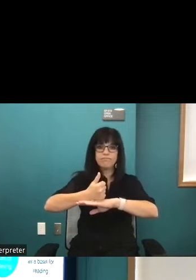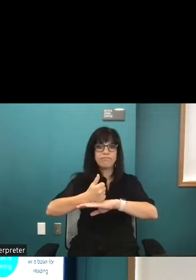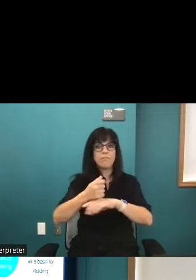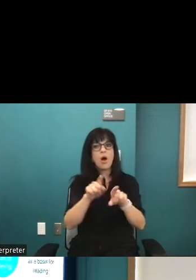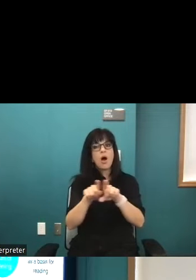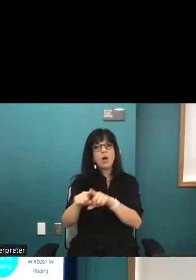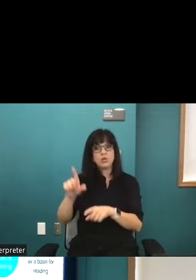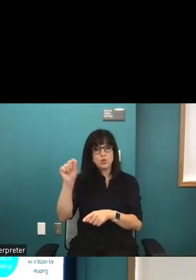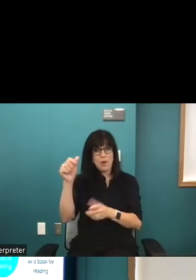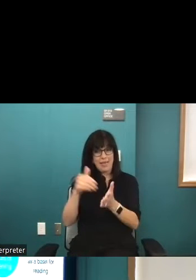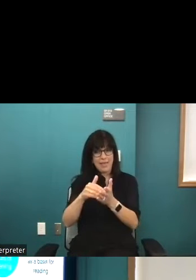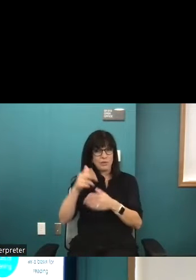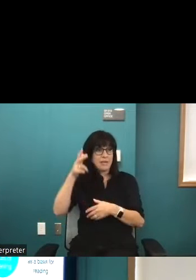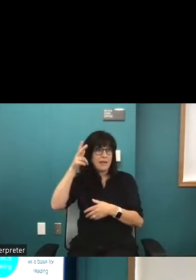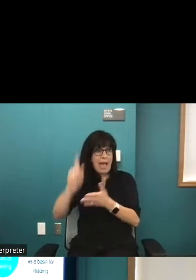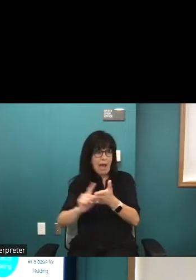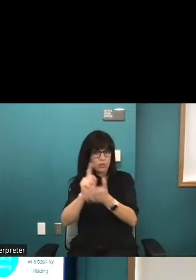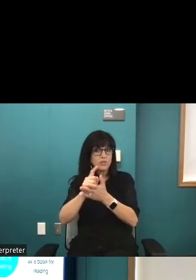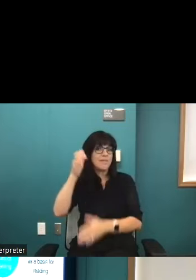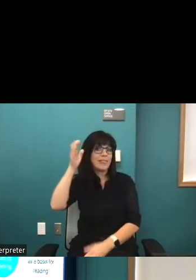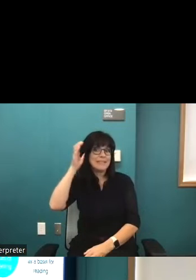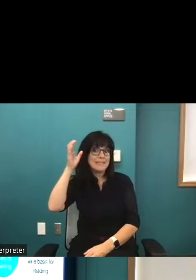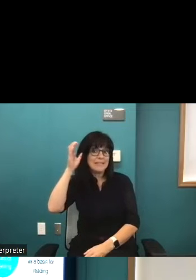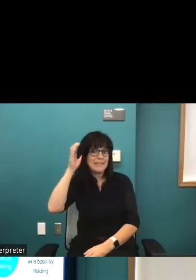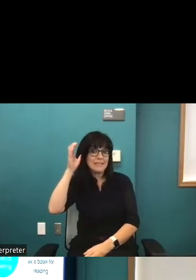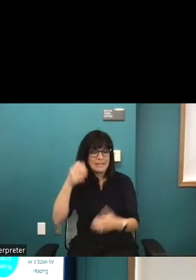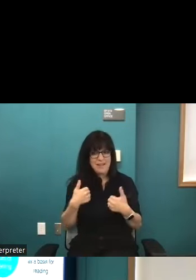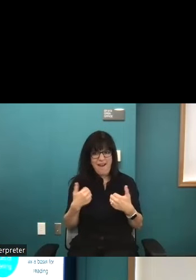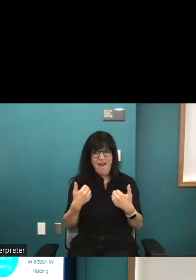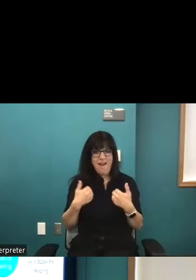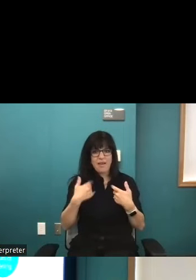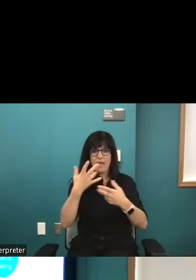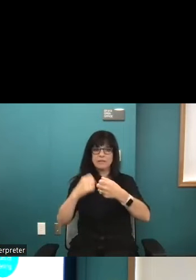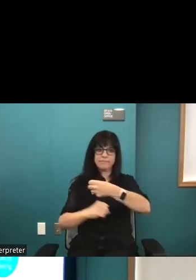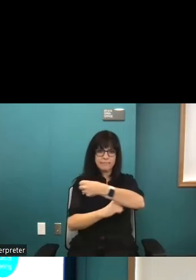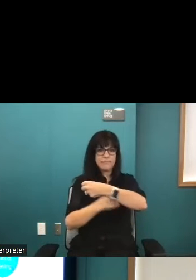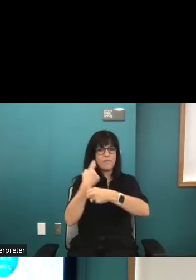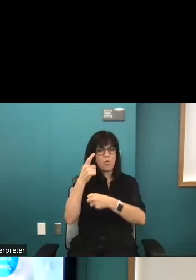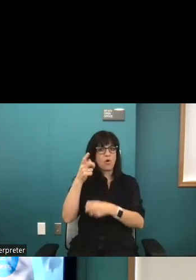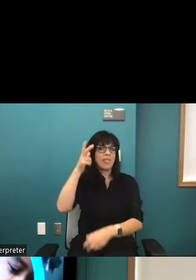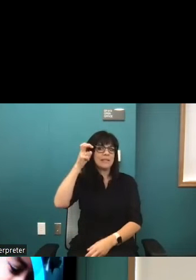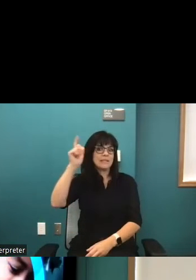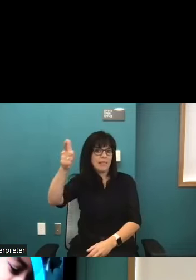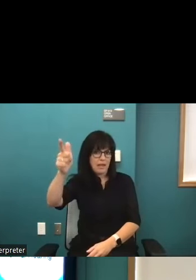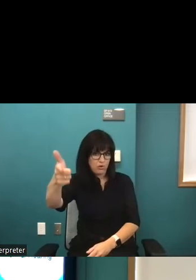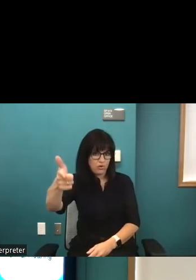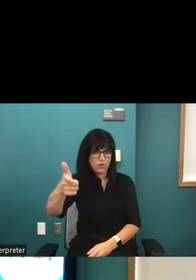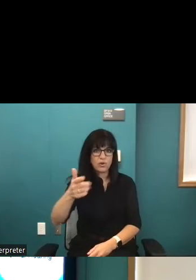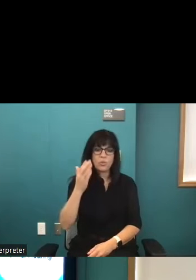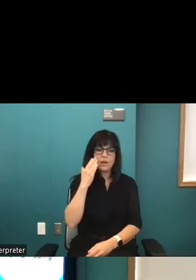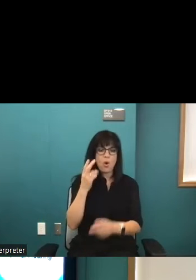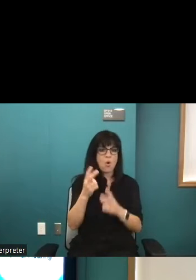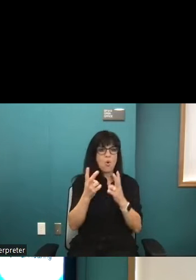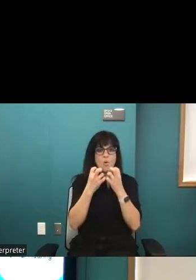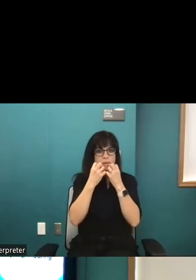also 20,000 hours of listening in early childhood is the basis for literacy down the road. And we know how important,